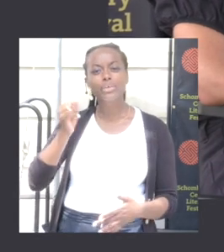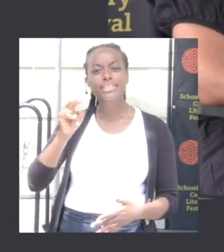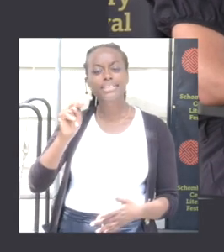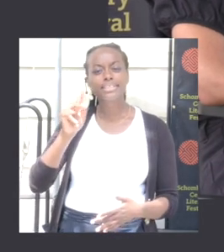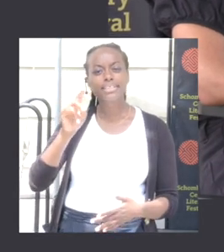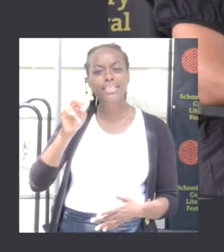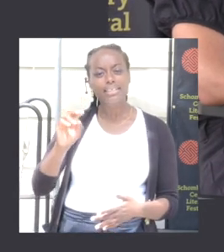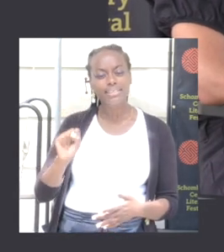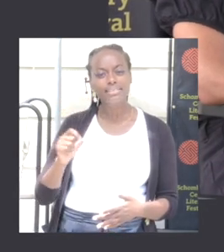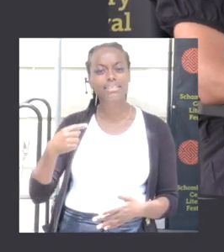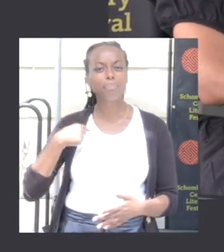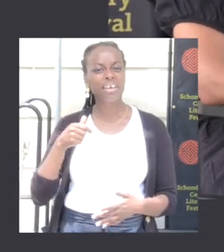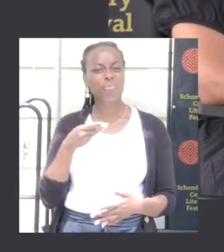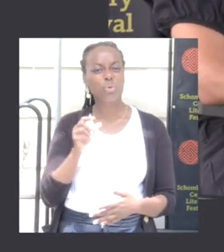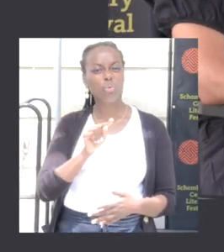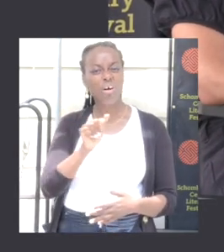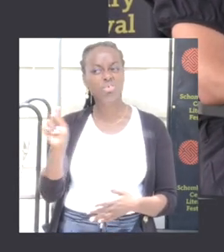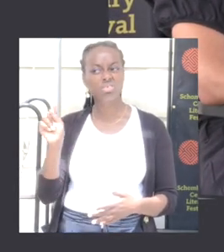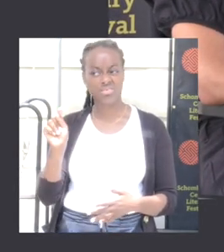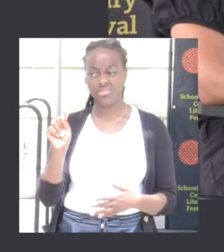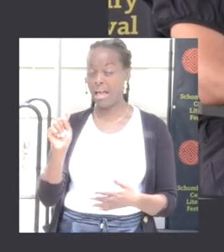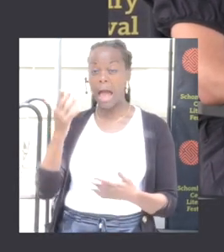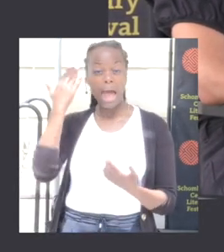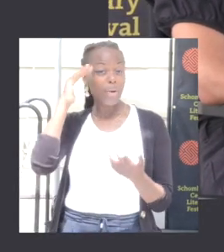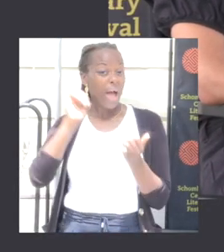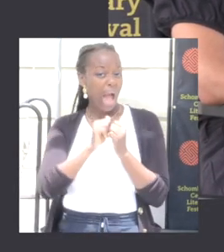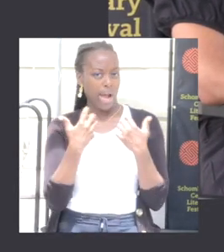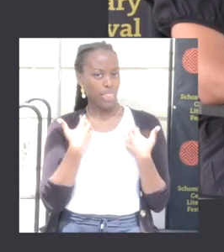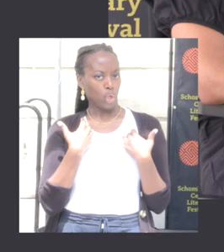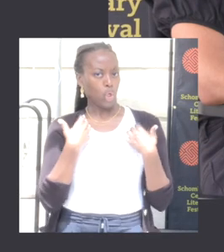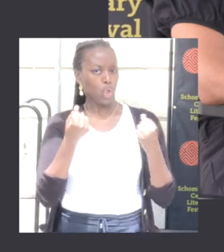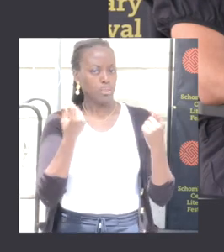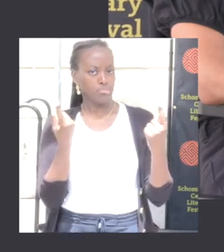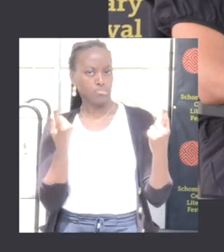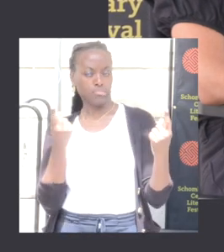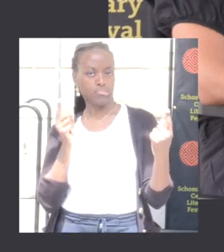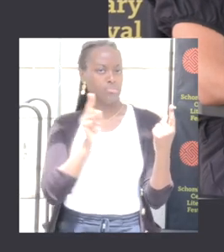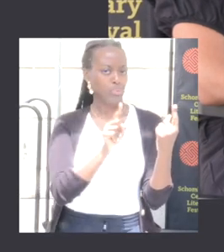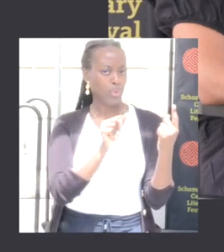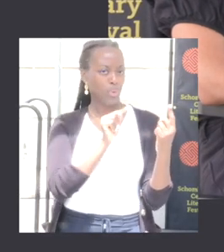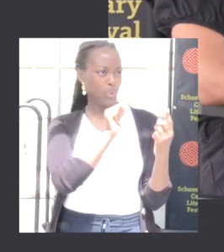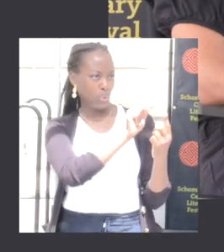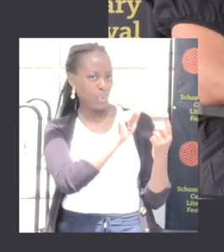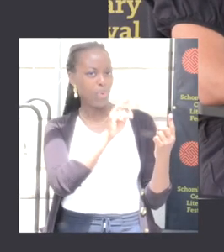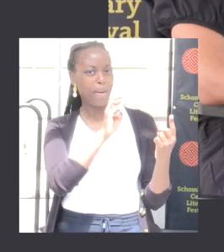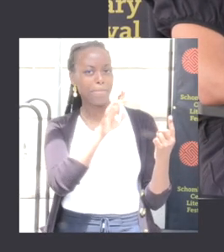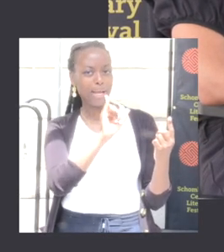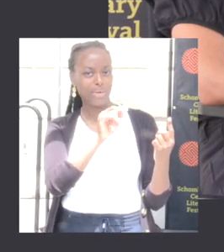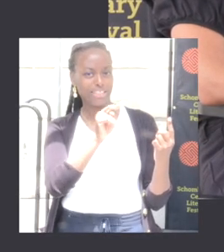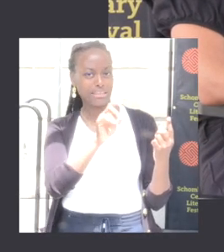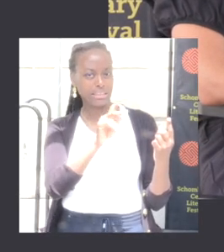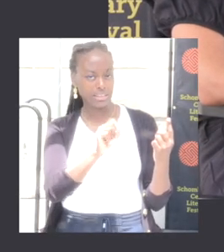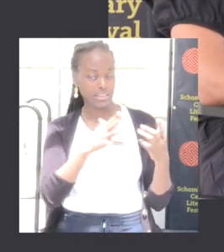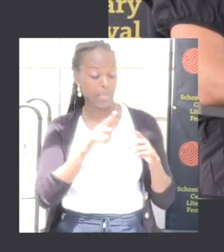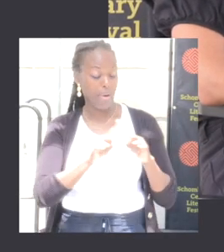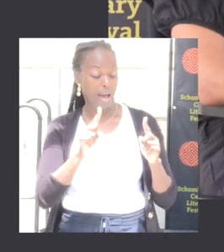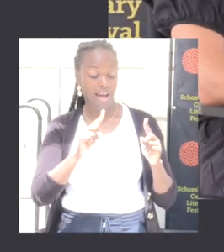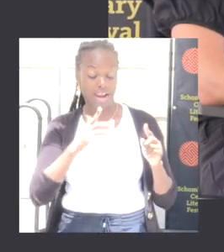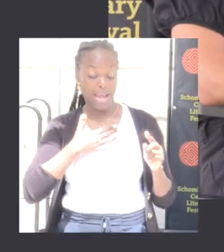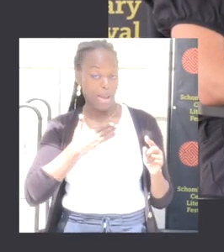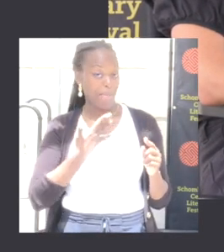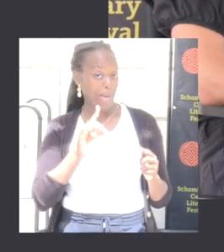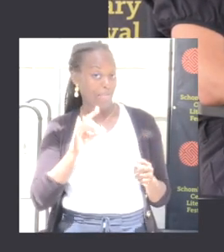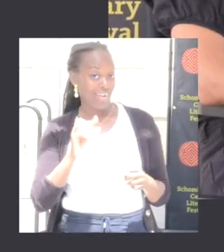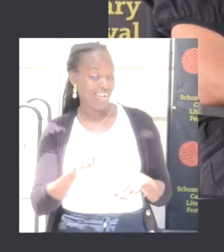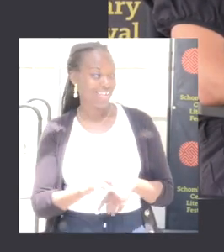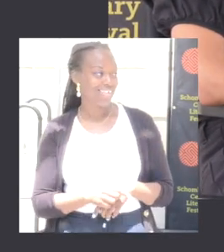So I don't know how I had the courage to go up to you and Barry Jenkins and introduce myself, but I'm glad that I did. And so